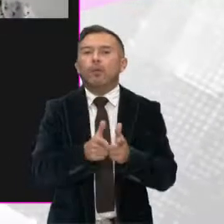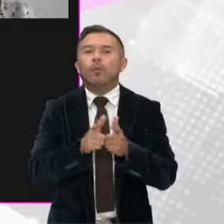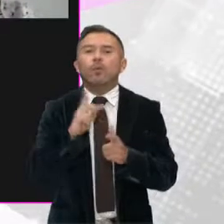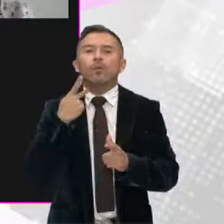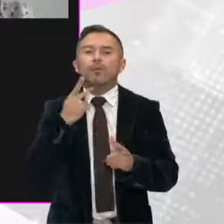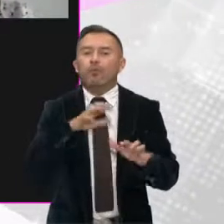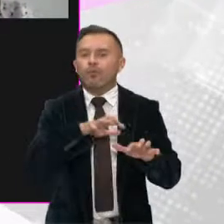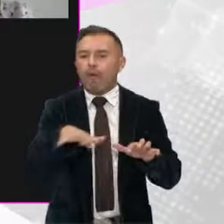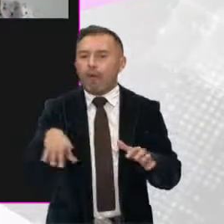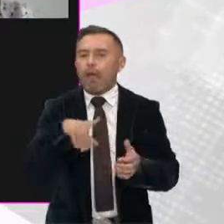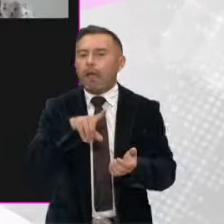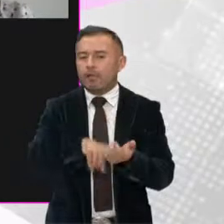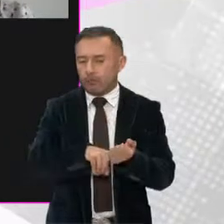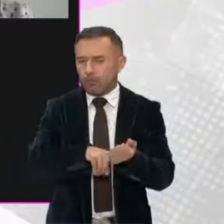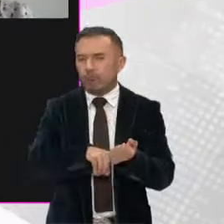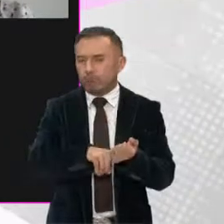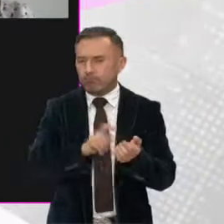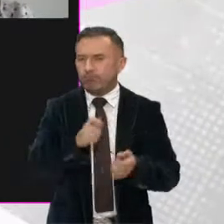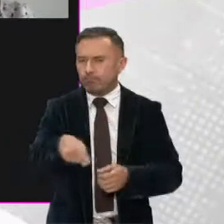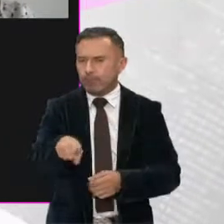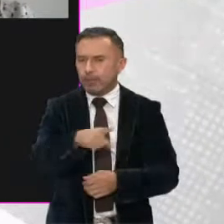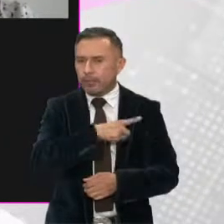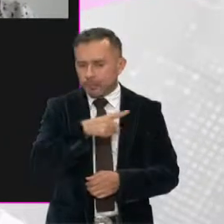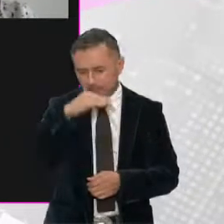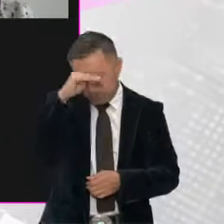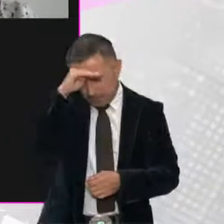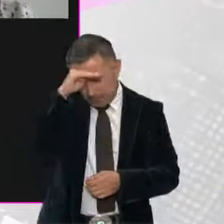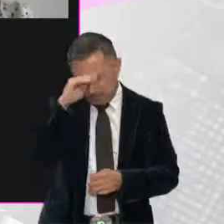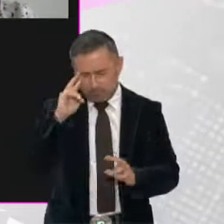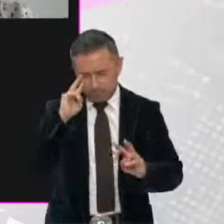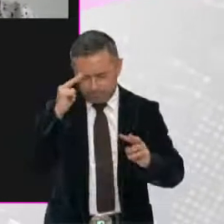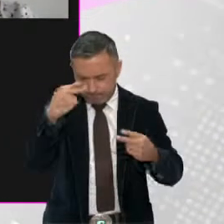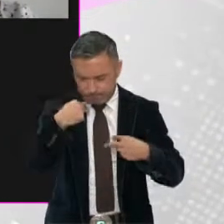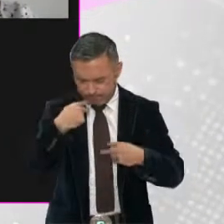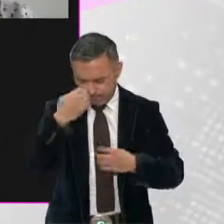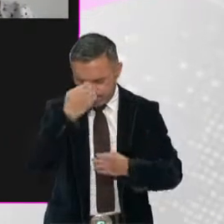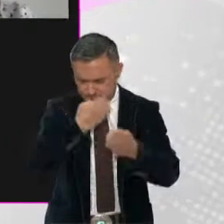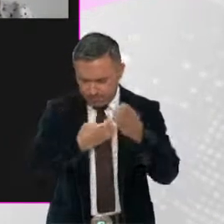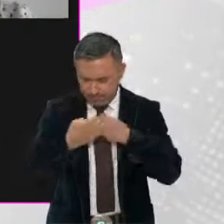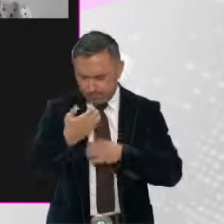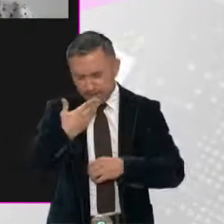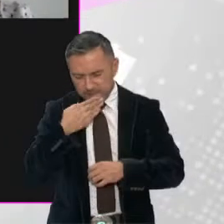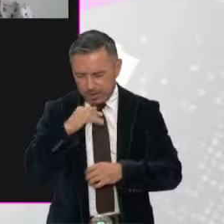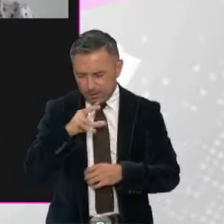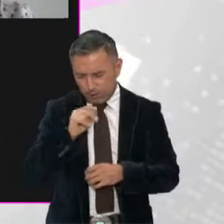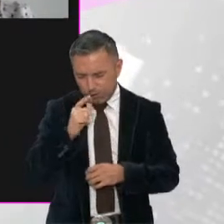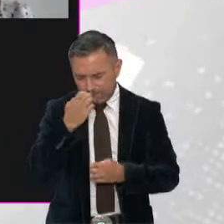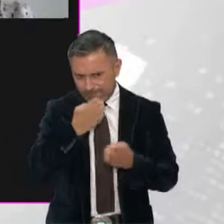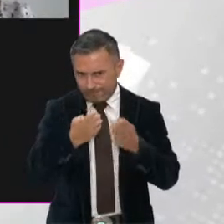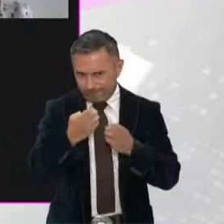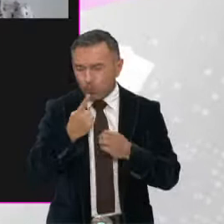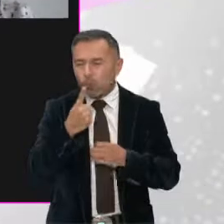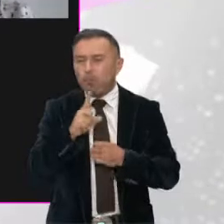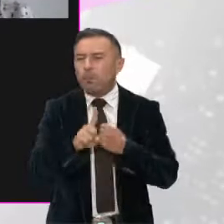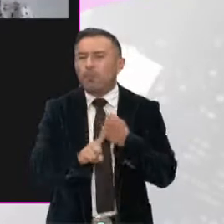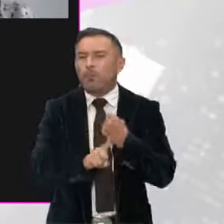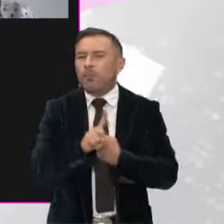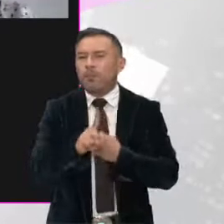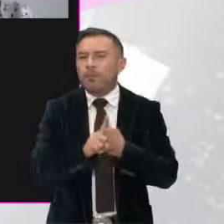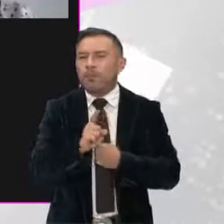this is not good. And the parties have to think about this self-criticism.